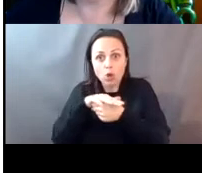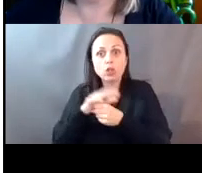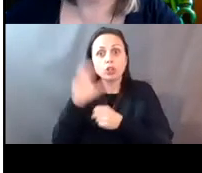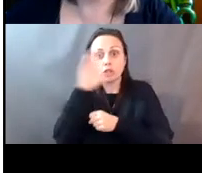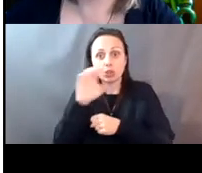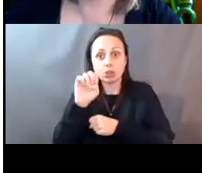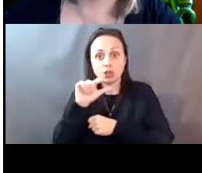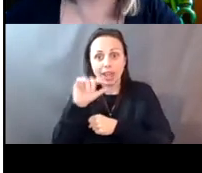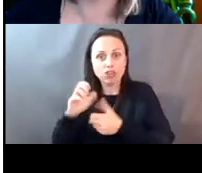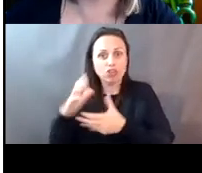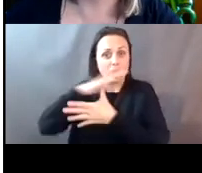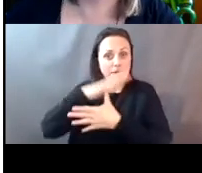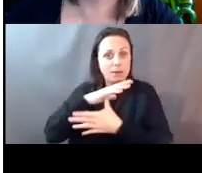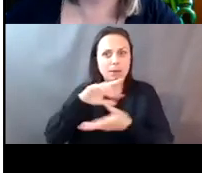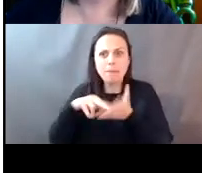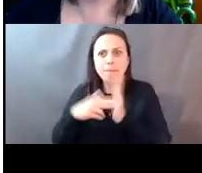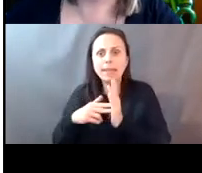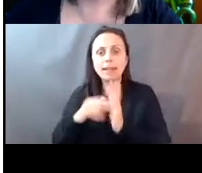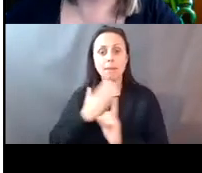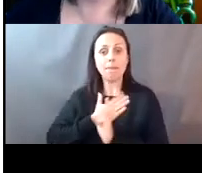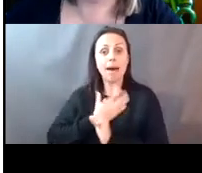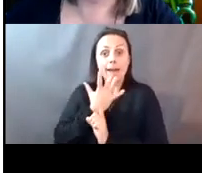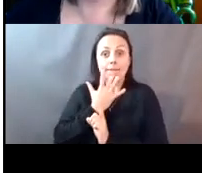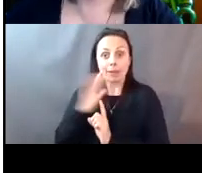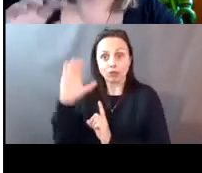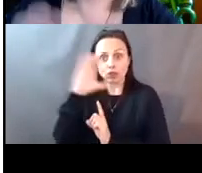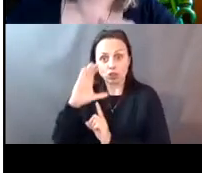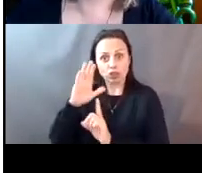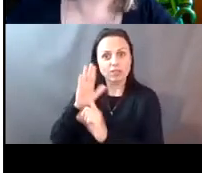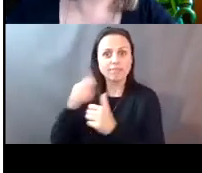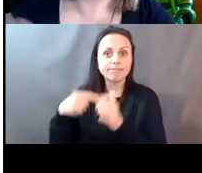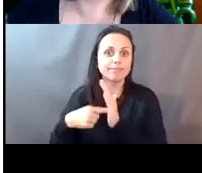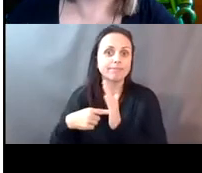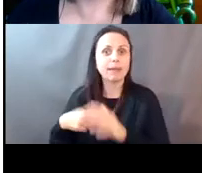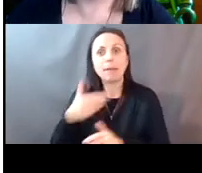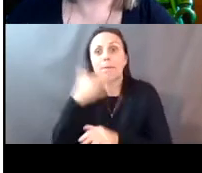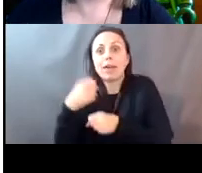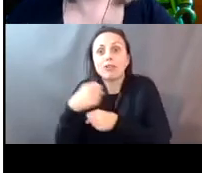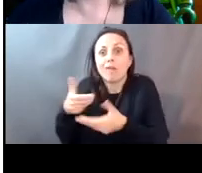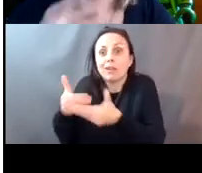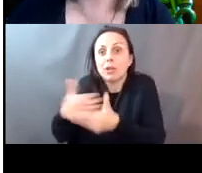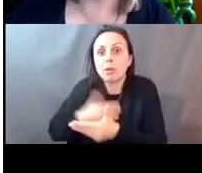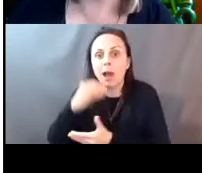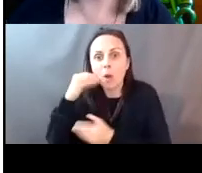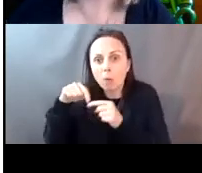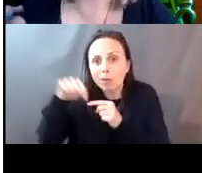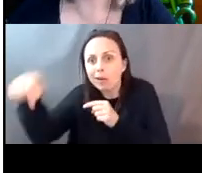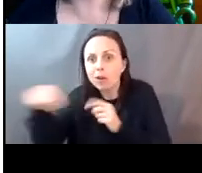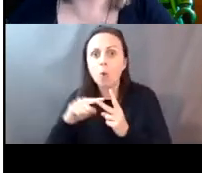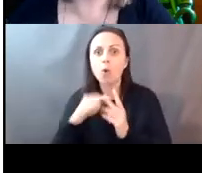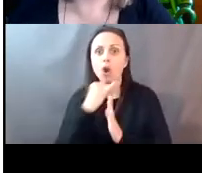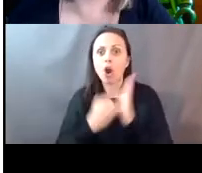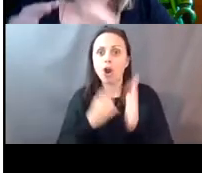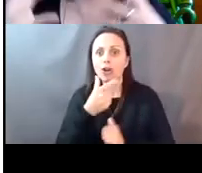optimization, where my favorite search is, best coffee near me, or maybe art gallery near